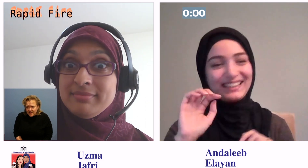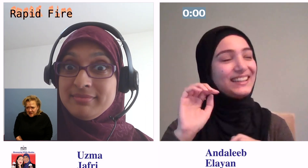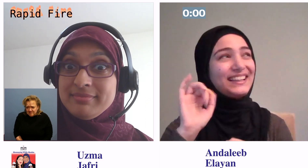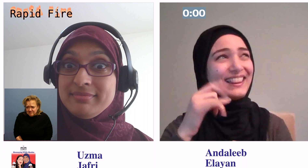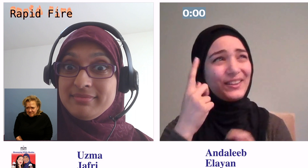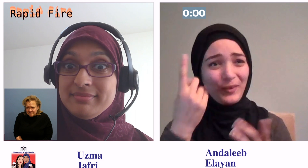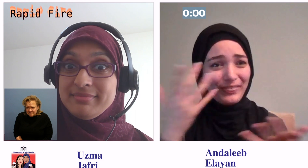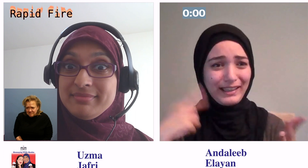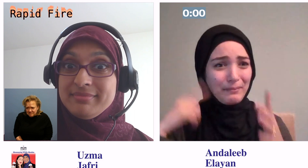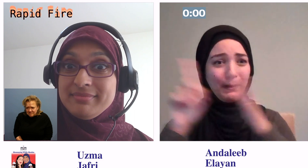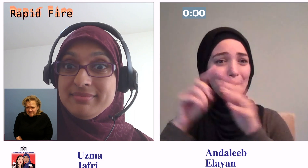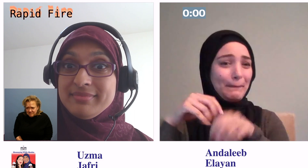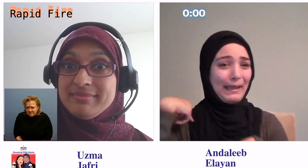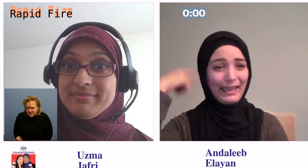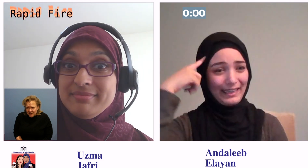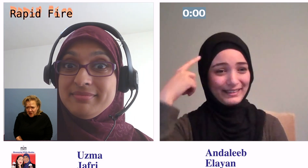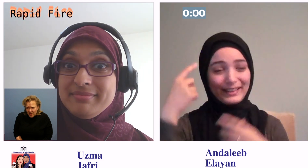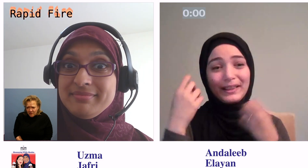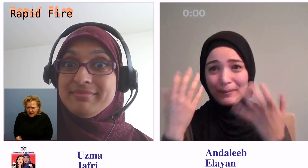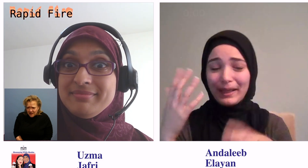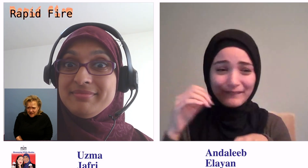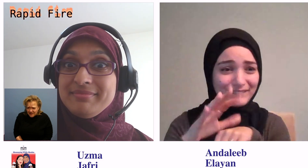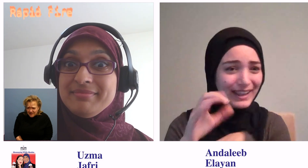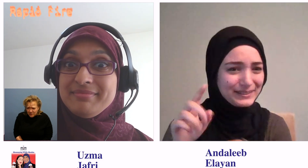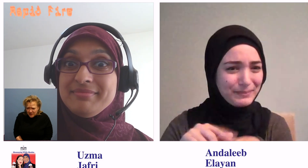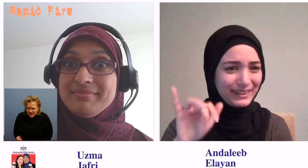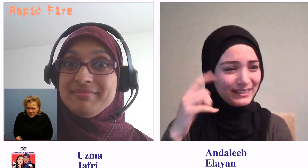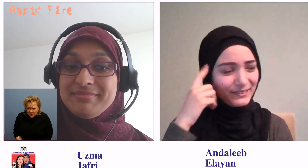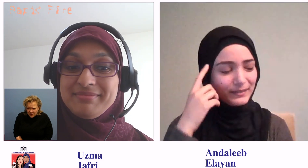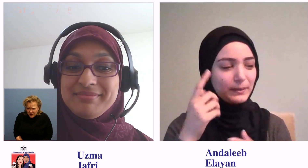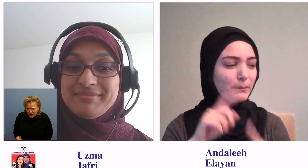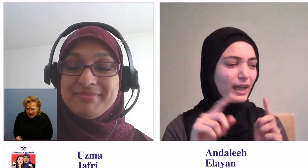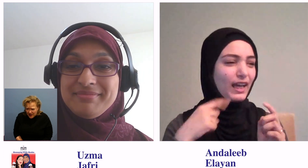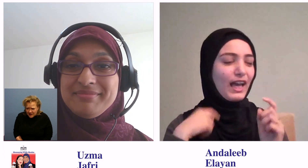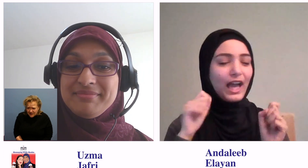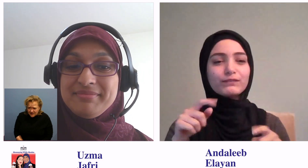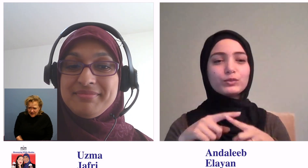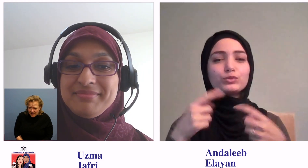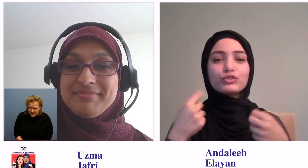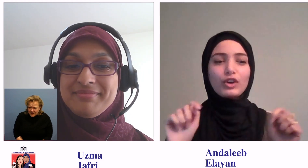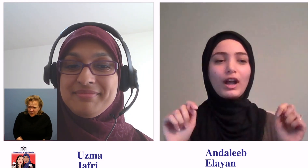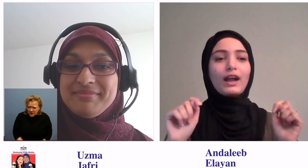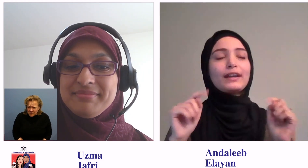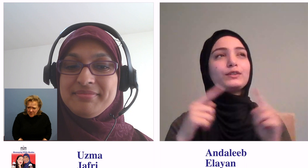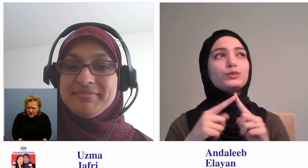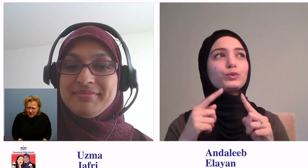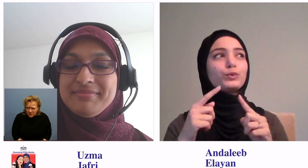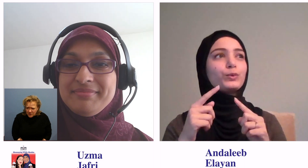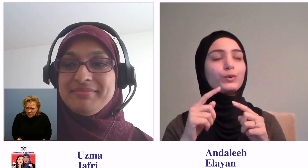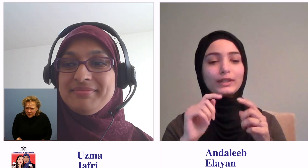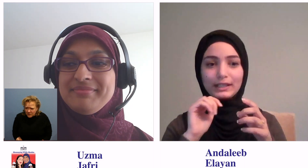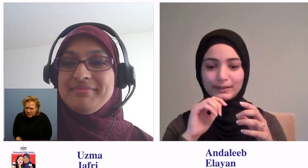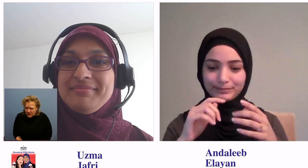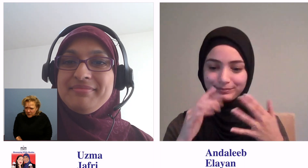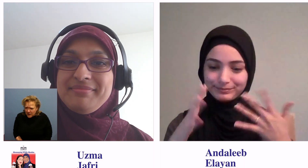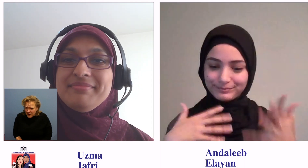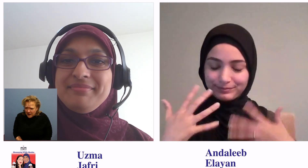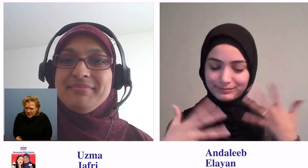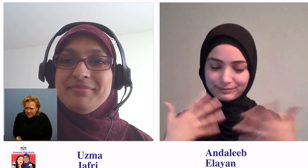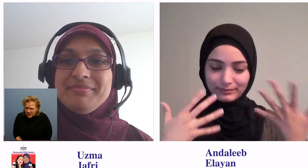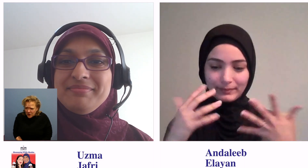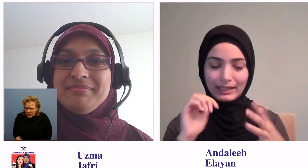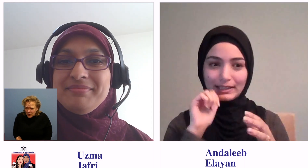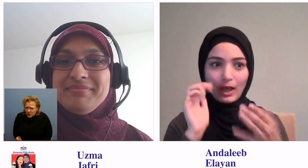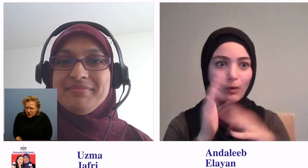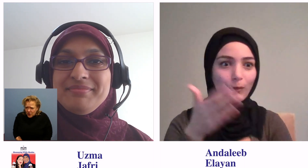I think, you know, everything, when things are going on and that's the one that comes to mind right away.